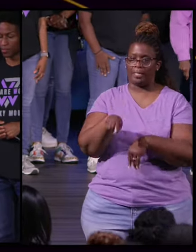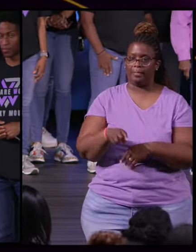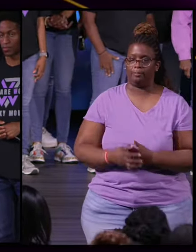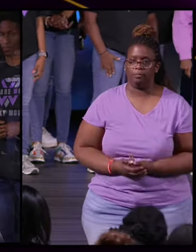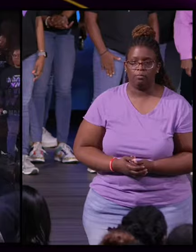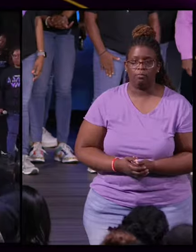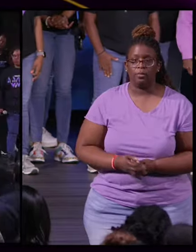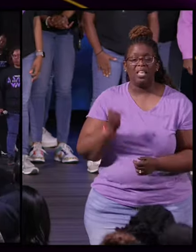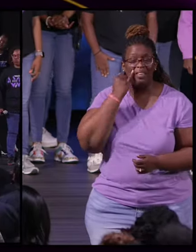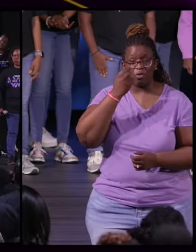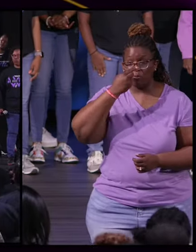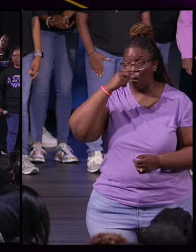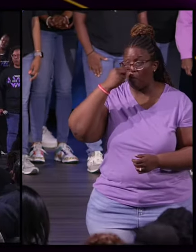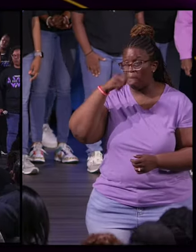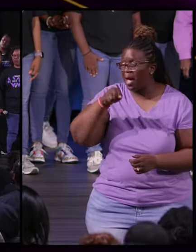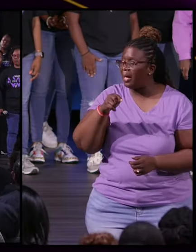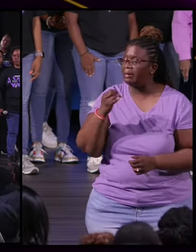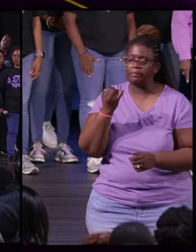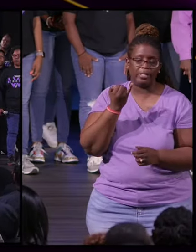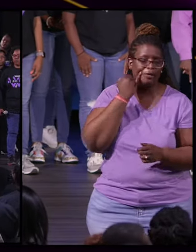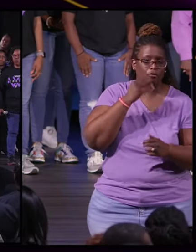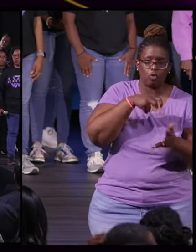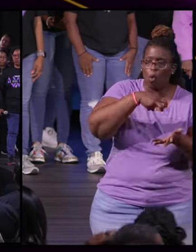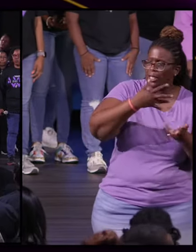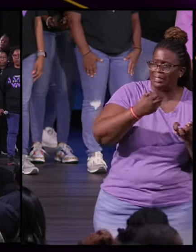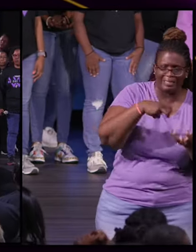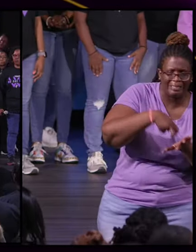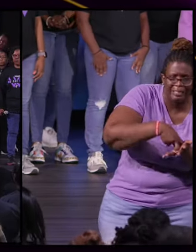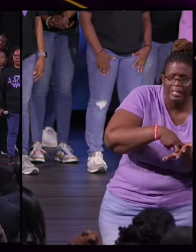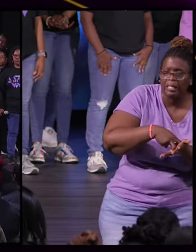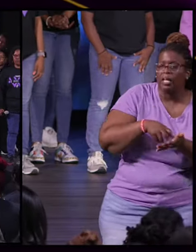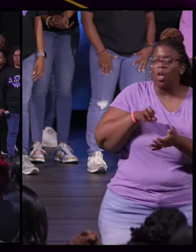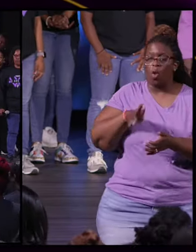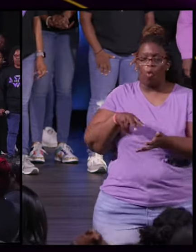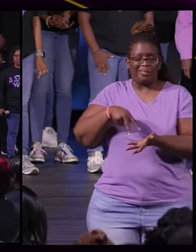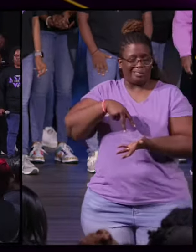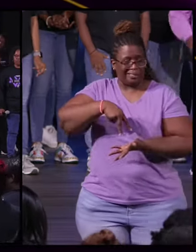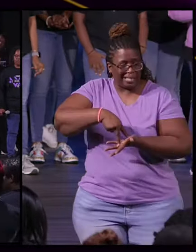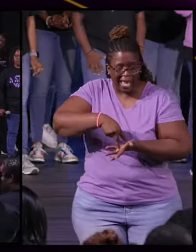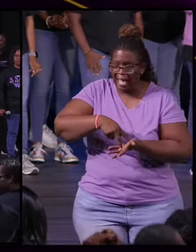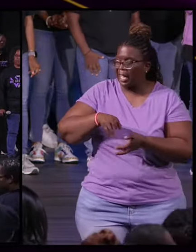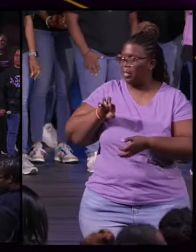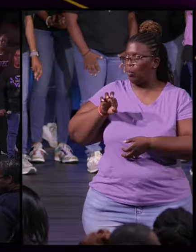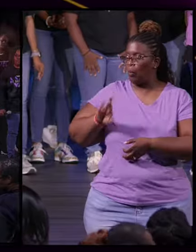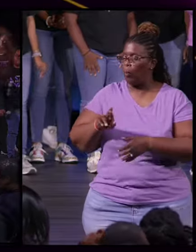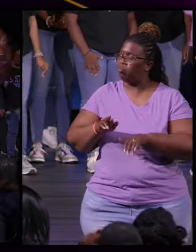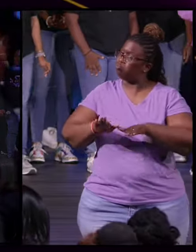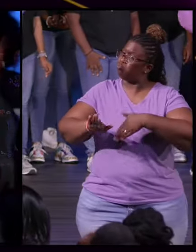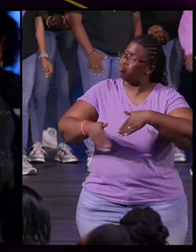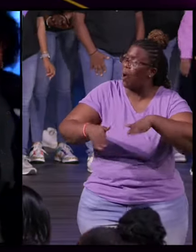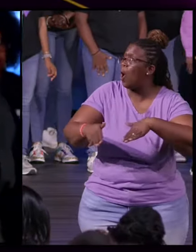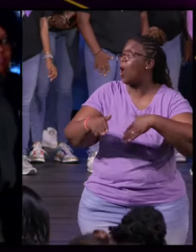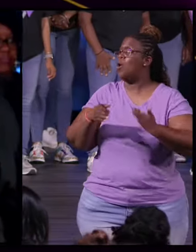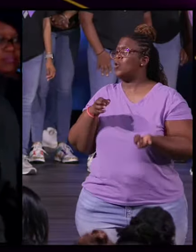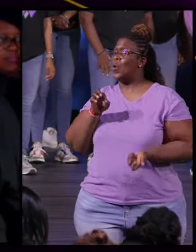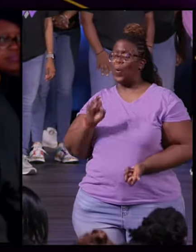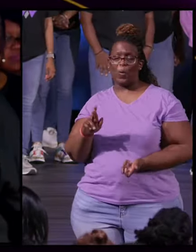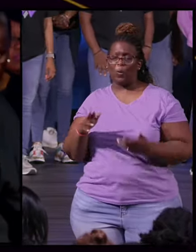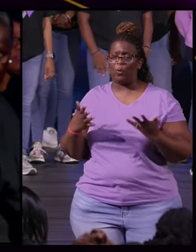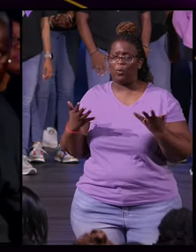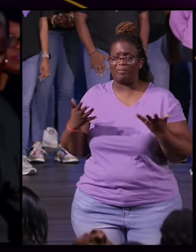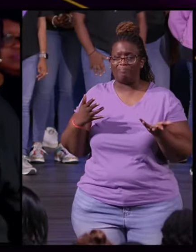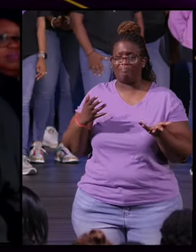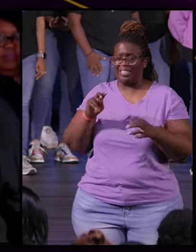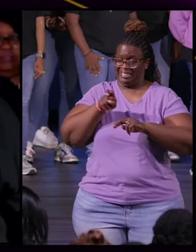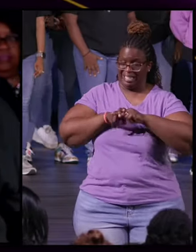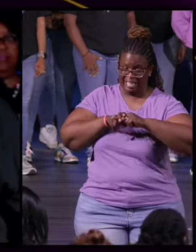would, get into your prayer posture. If that is stepping out into the aisle, it is. If that is kneeling, if that